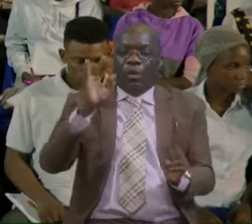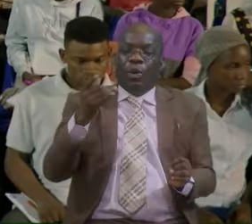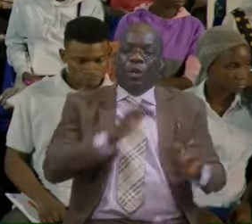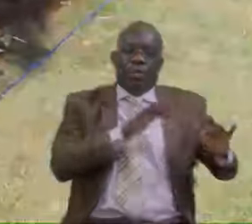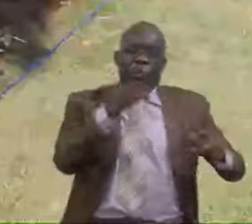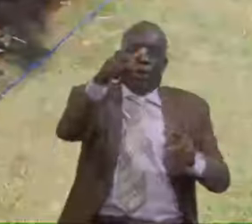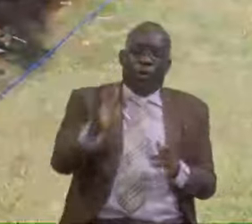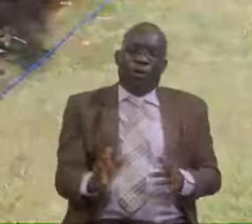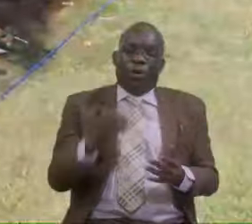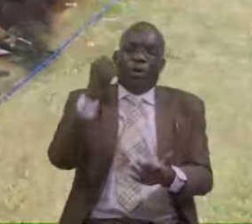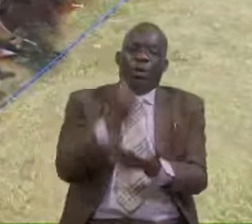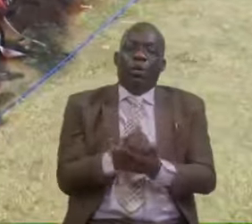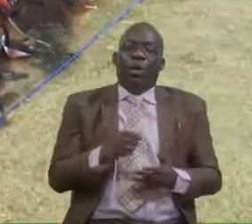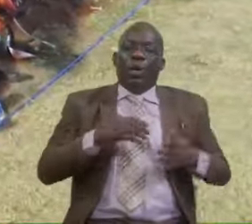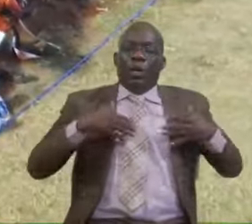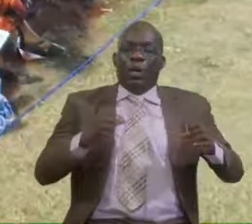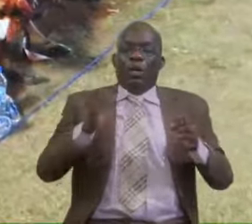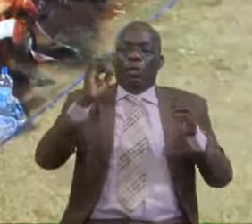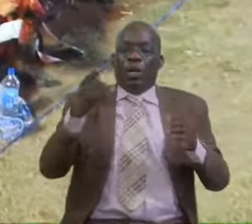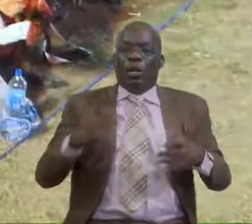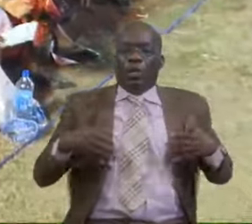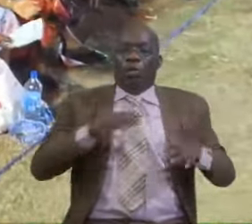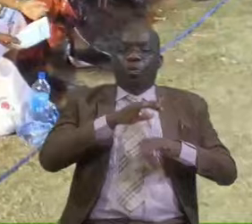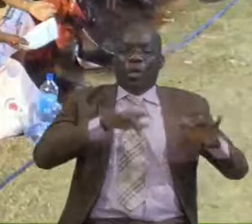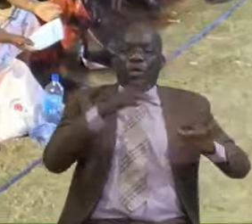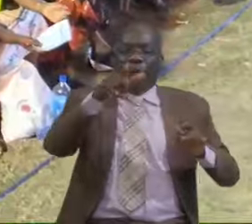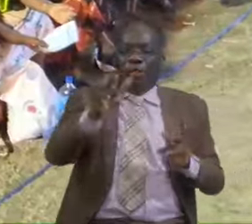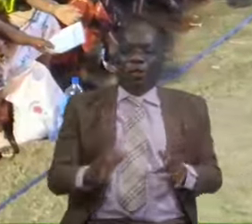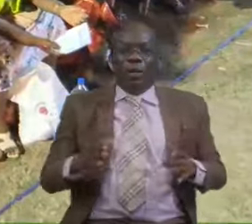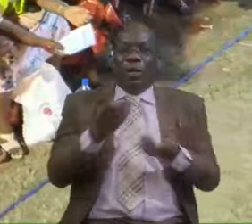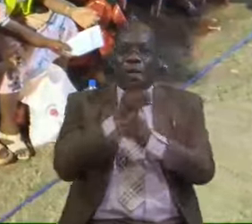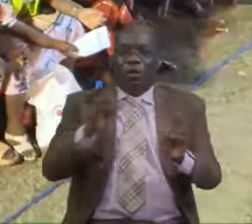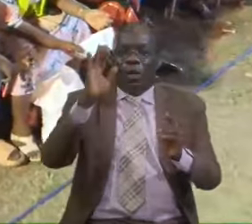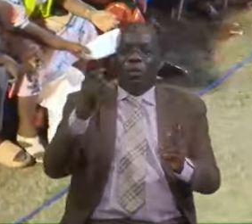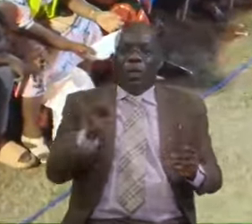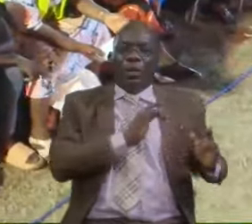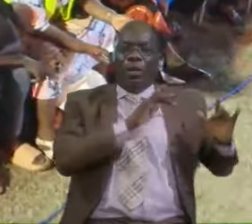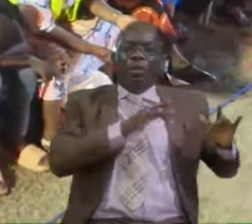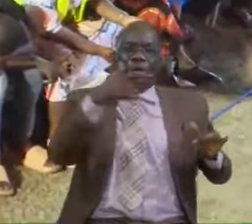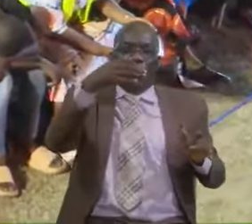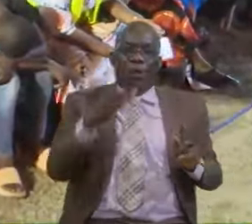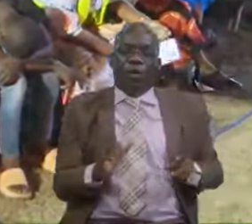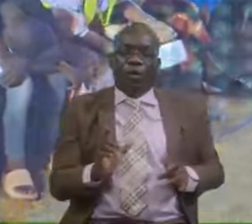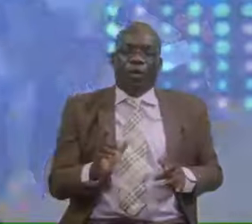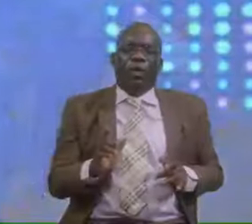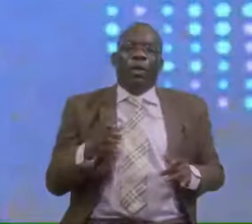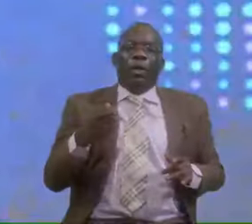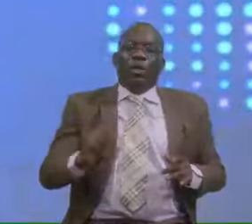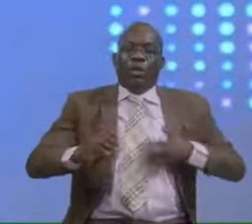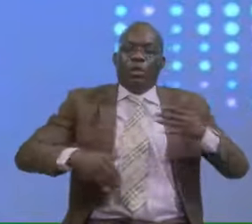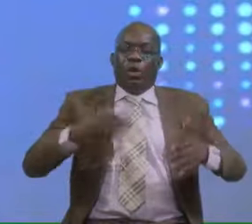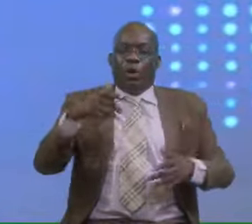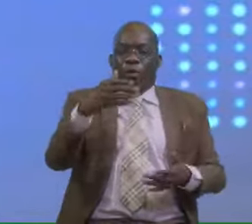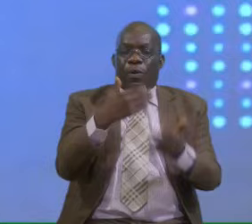by the mercy of God. Deliverance by the mercy of God. The joy of heaven and the joy